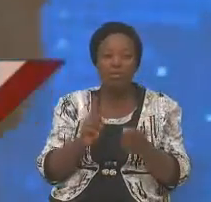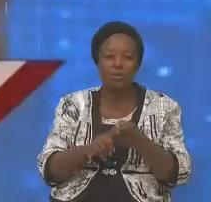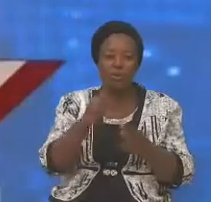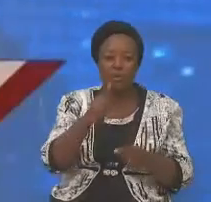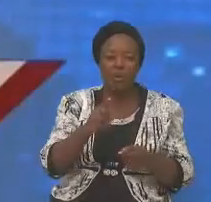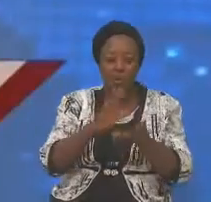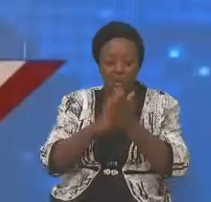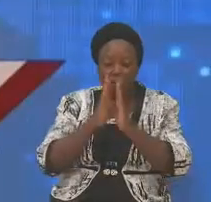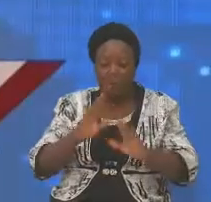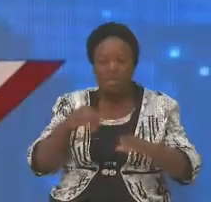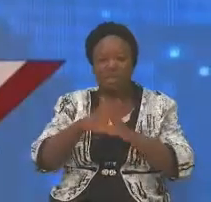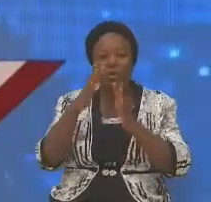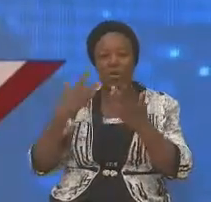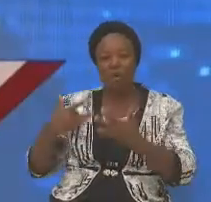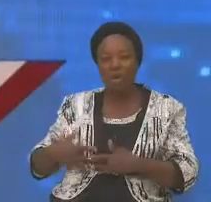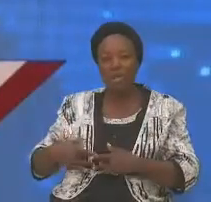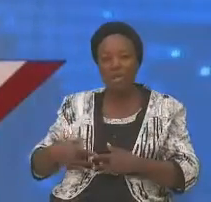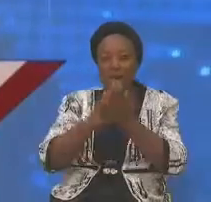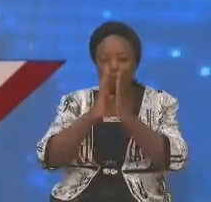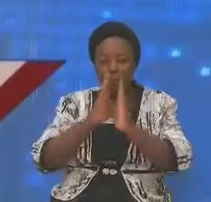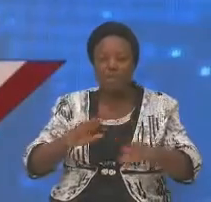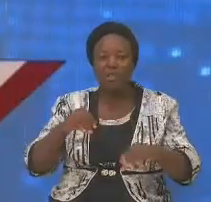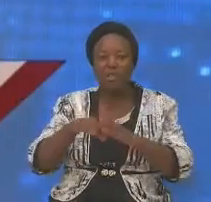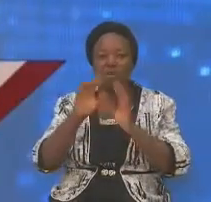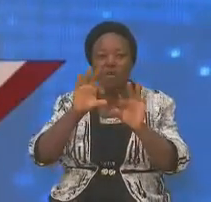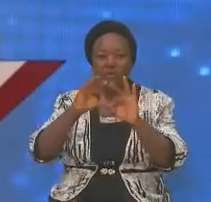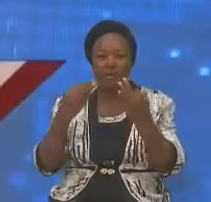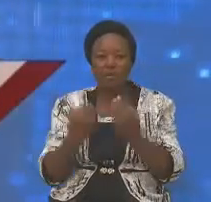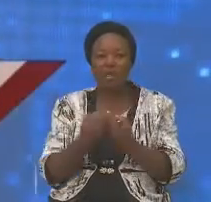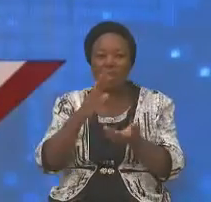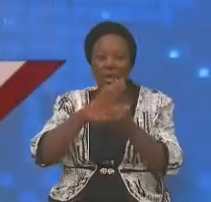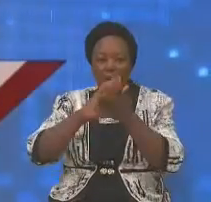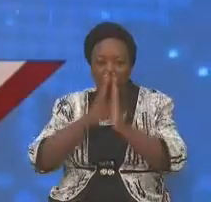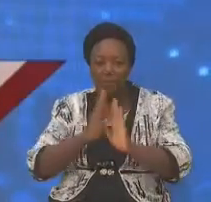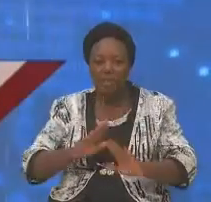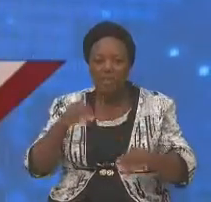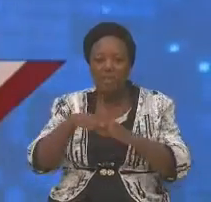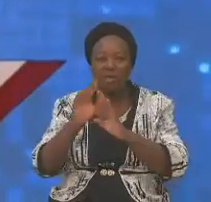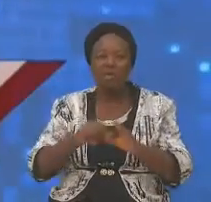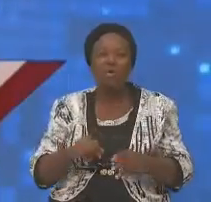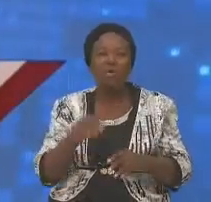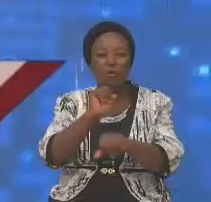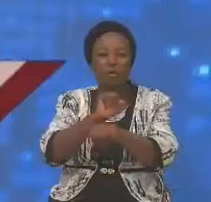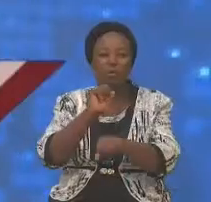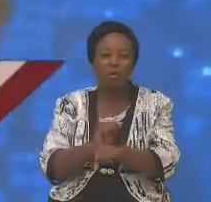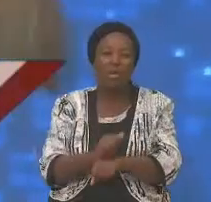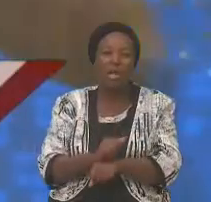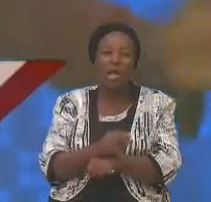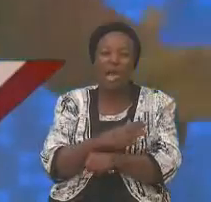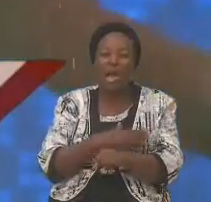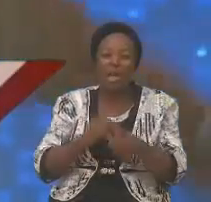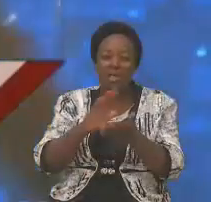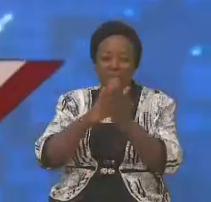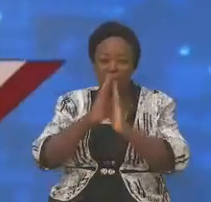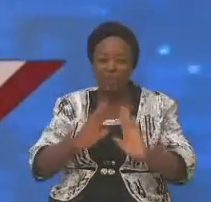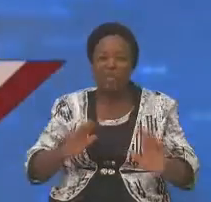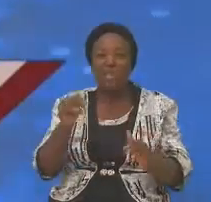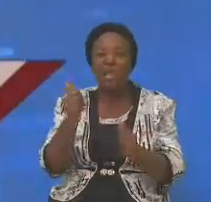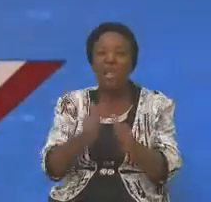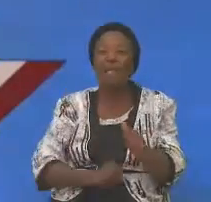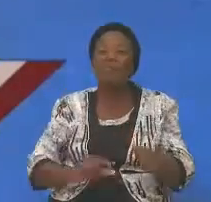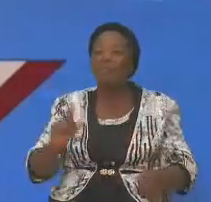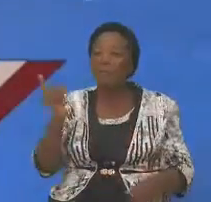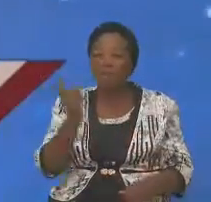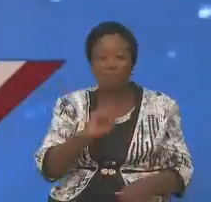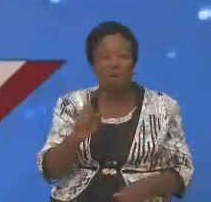unto you. Peace in your heart. Peace in your family. Peace in your